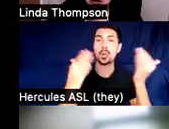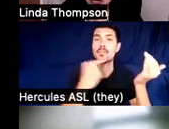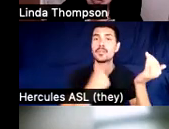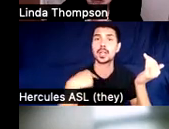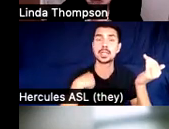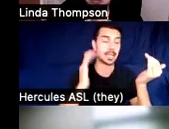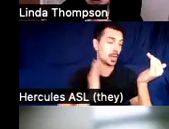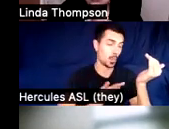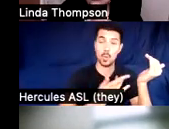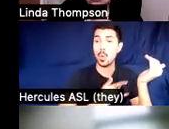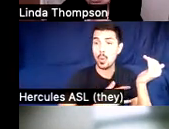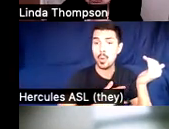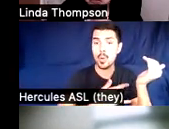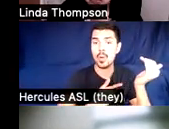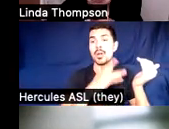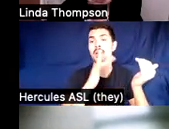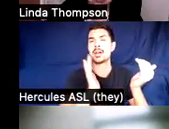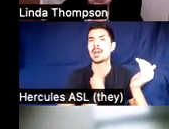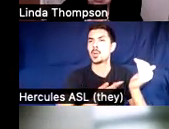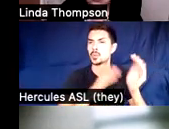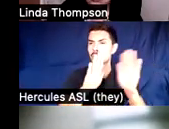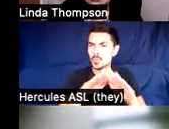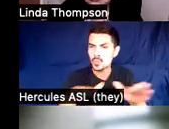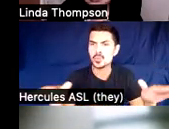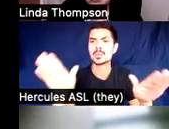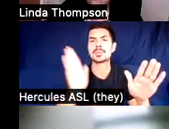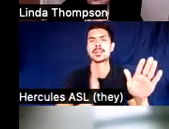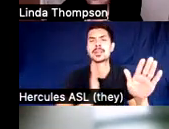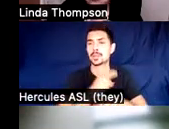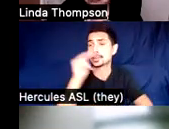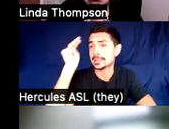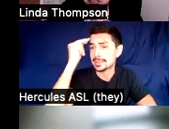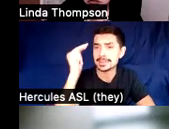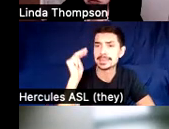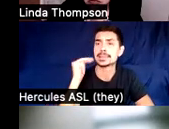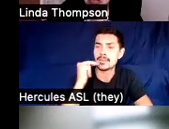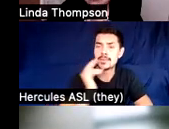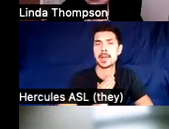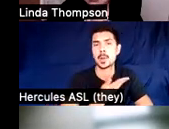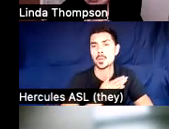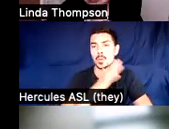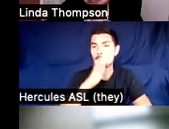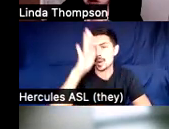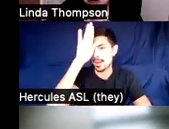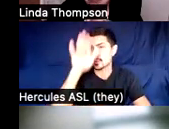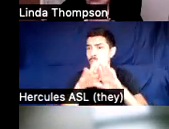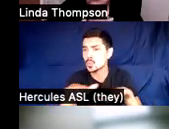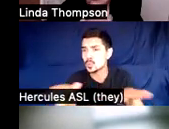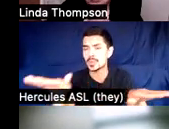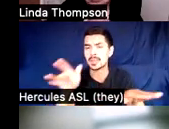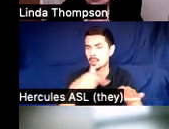our heart, and it can be our children, our nieces and nephews, our grandchildren that might be in our